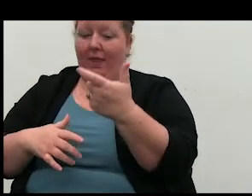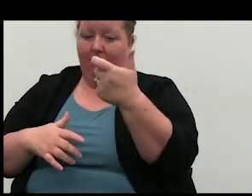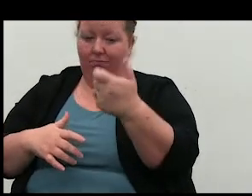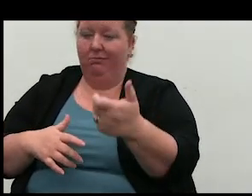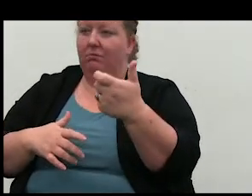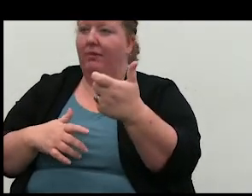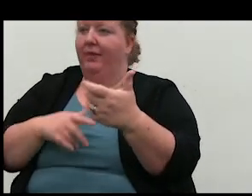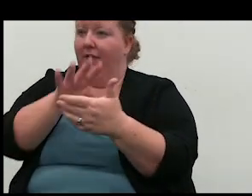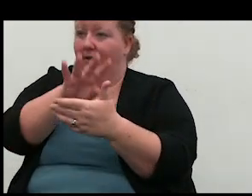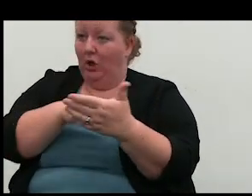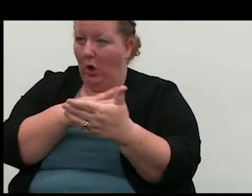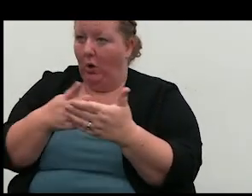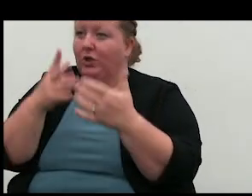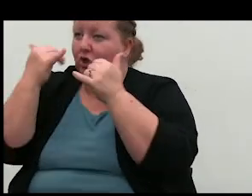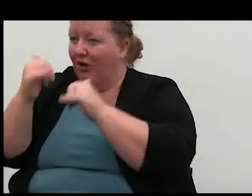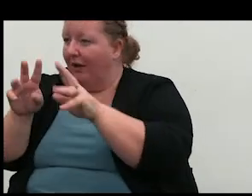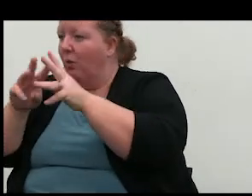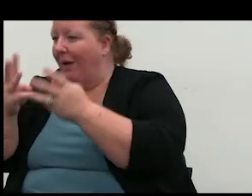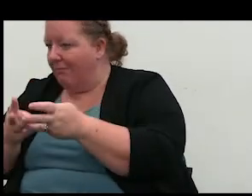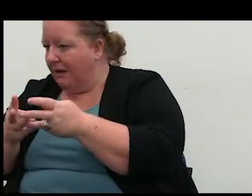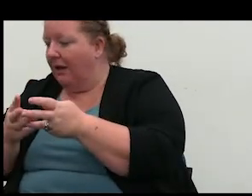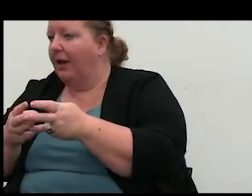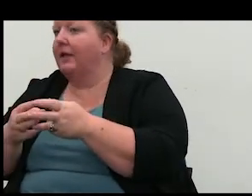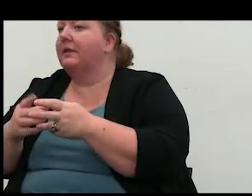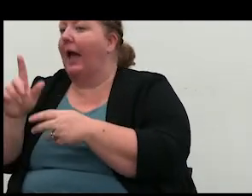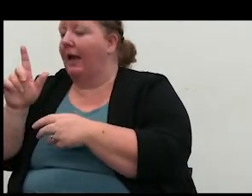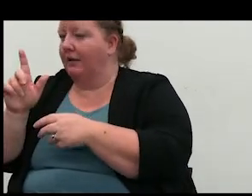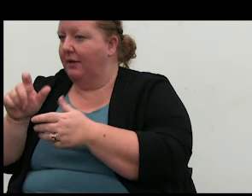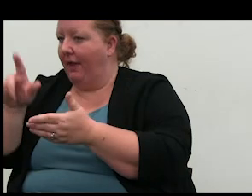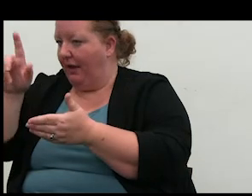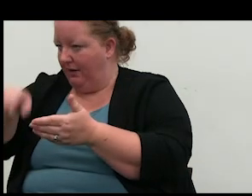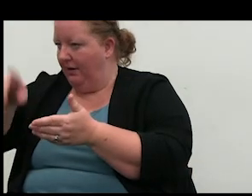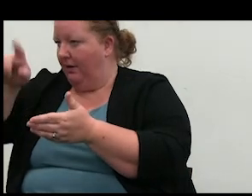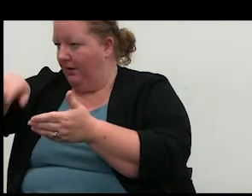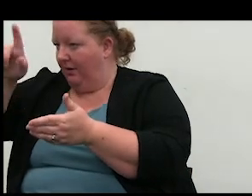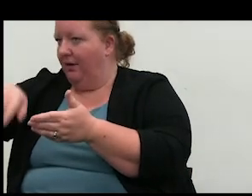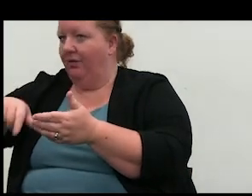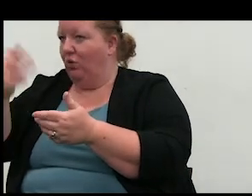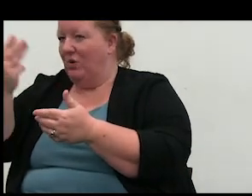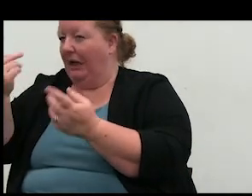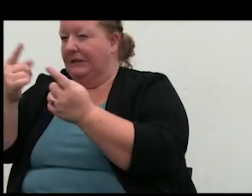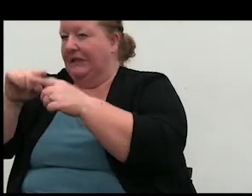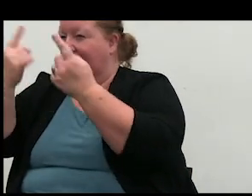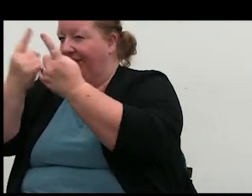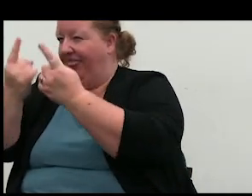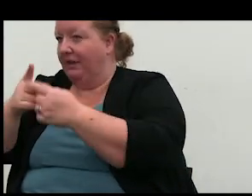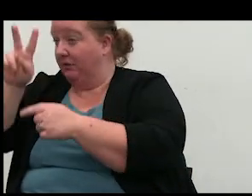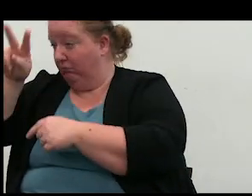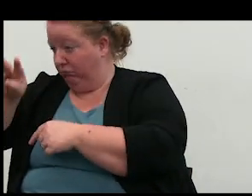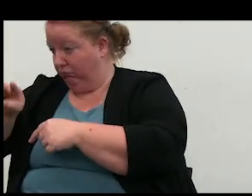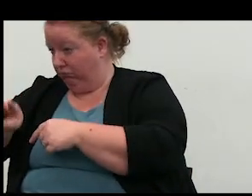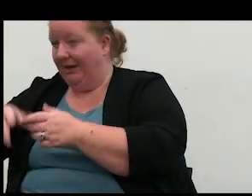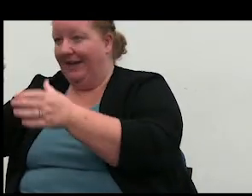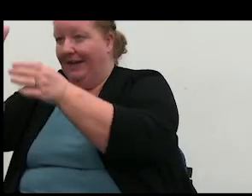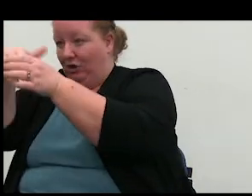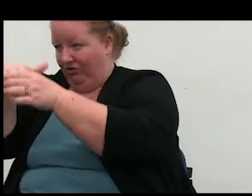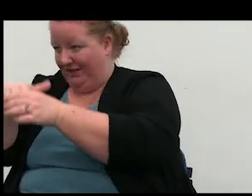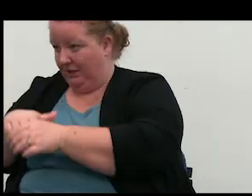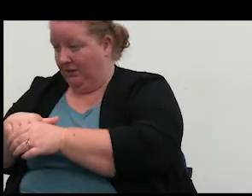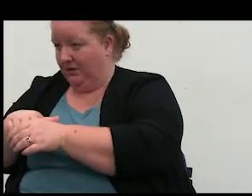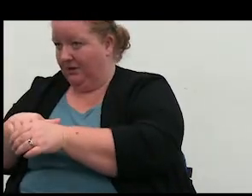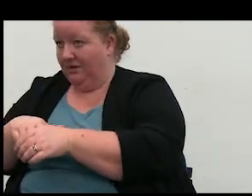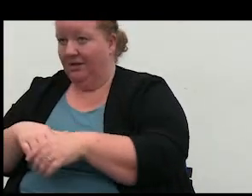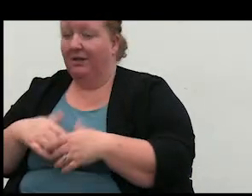code and go to the website and click through 19 things to read the ingredients. They